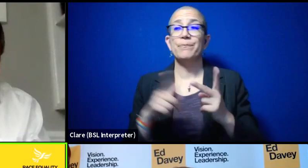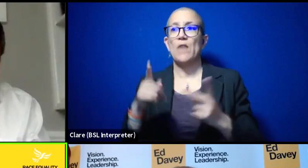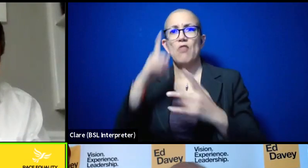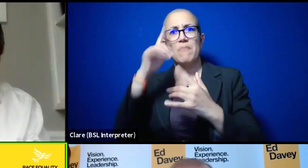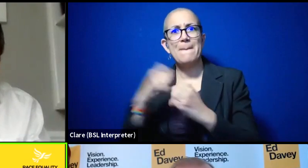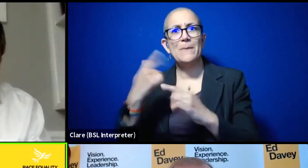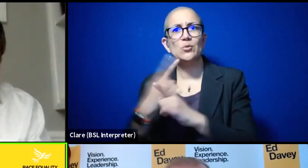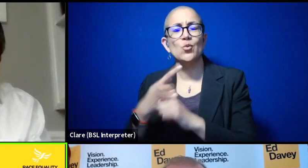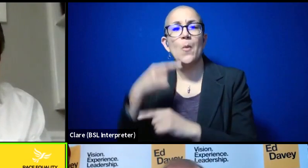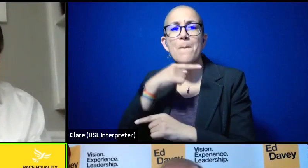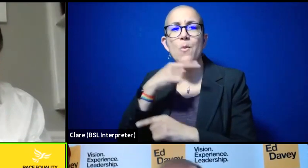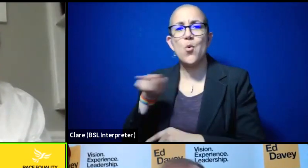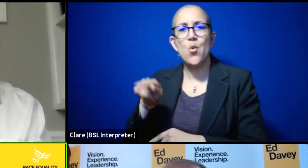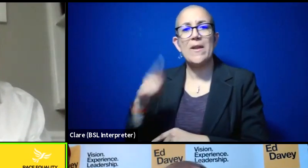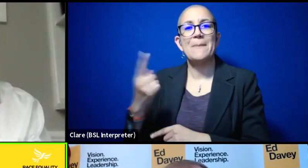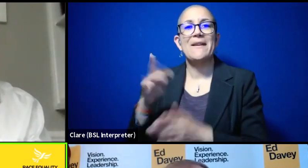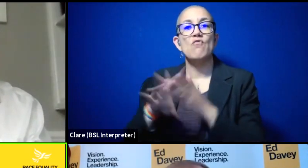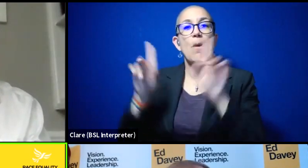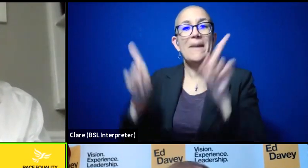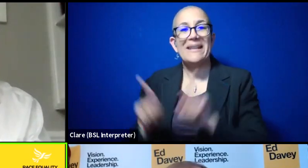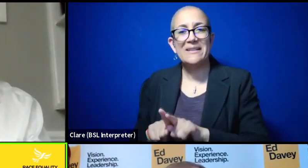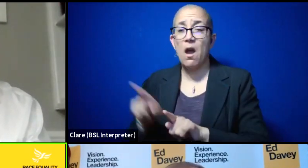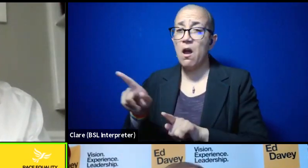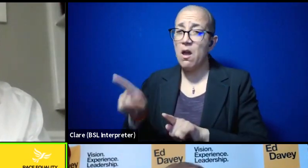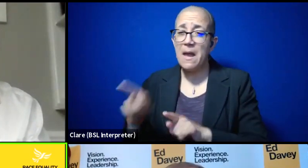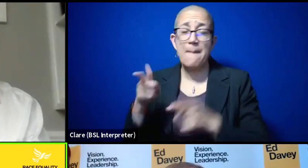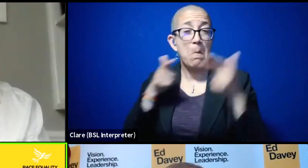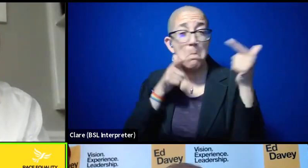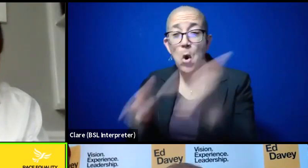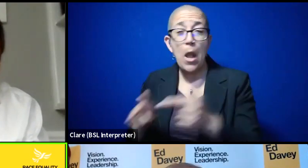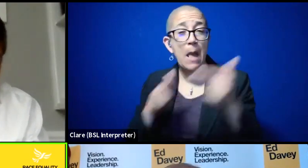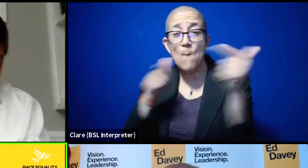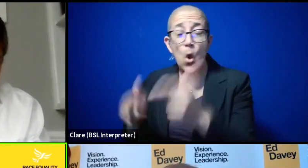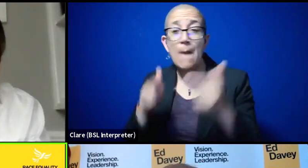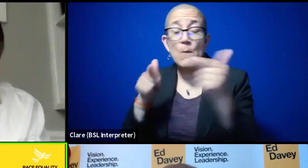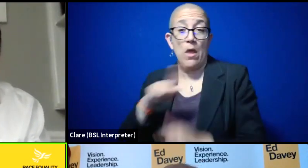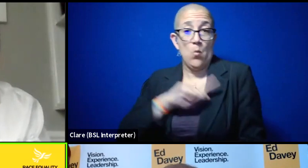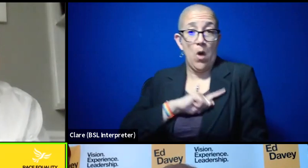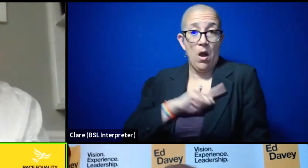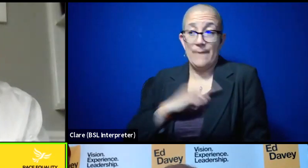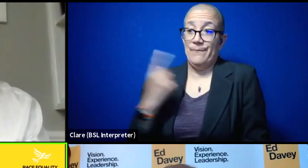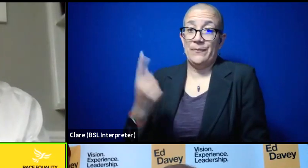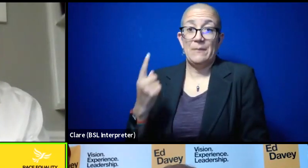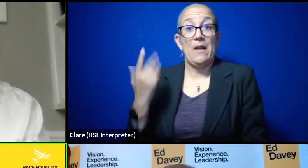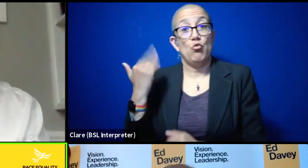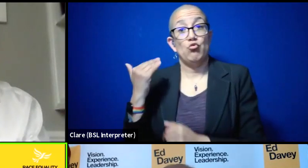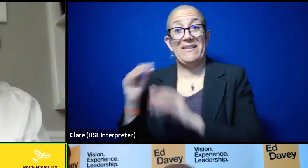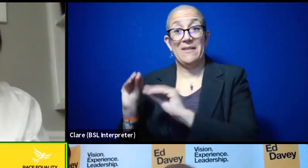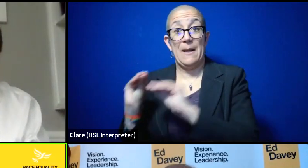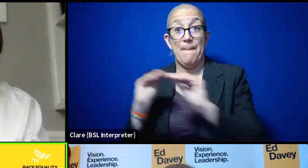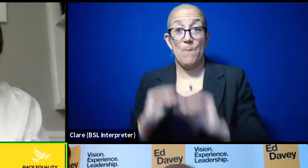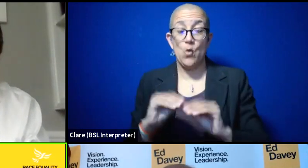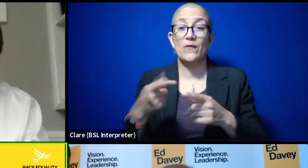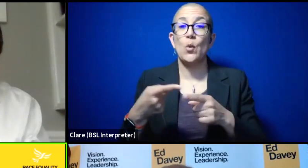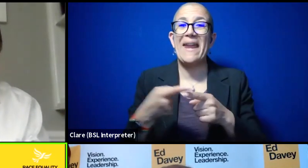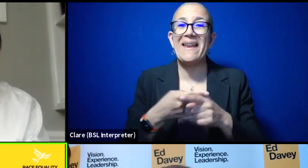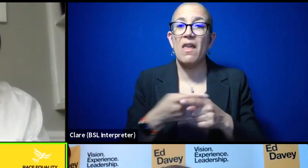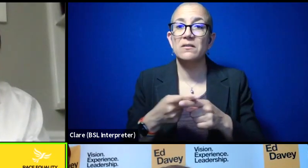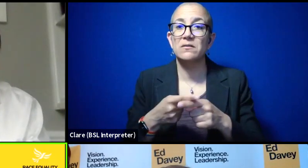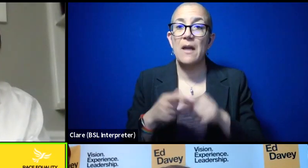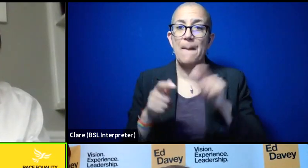a boy from India who was relentlessly bullied because he had recently moved to England and people were